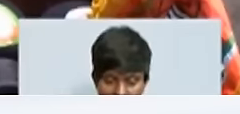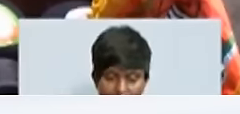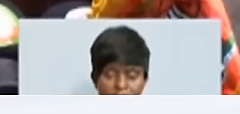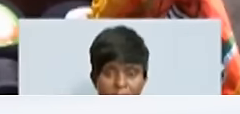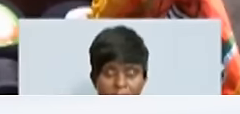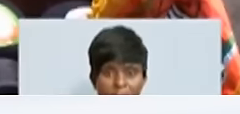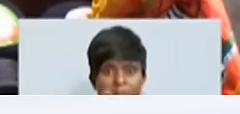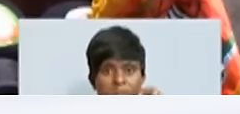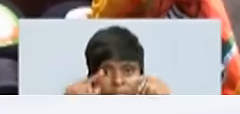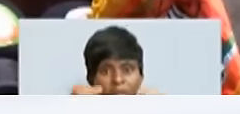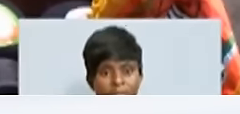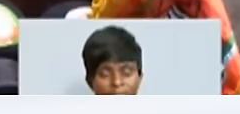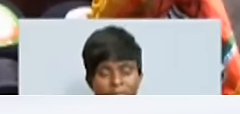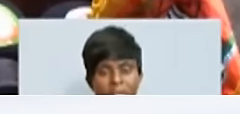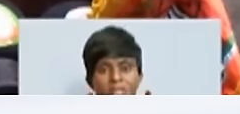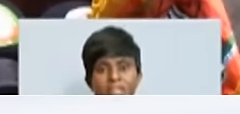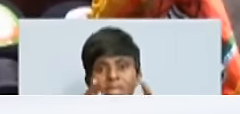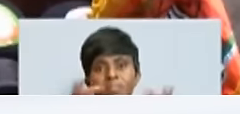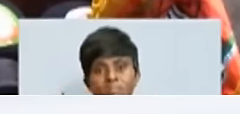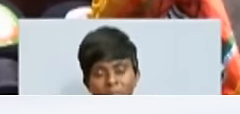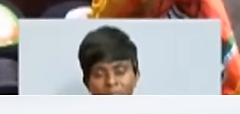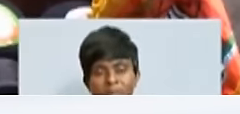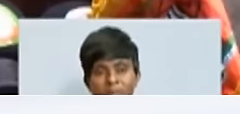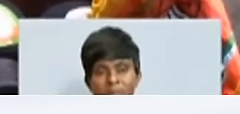making progress in that space.